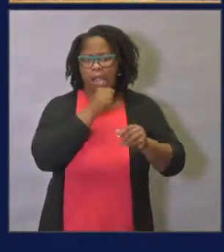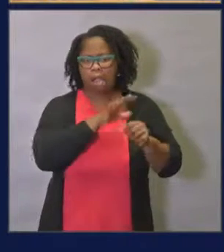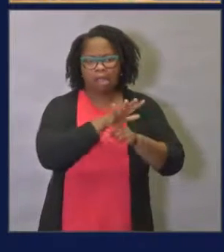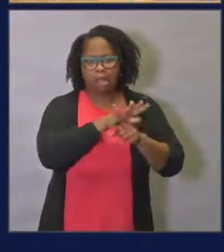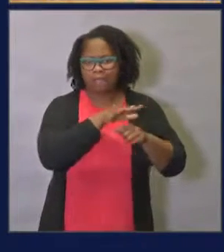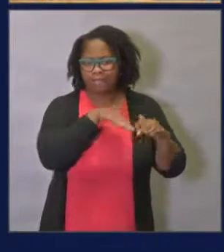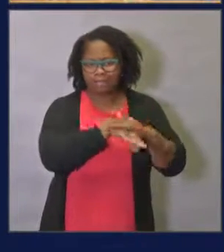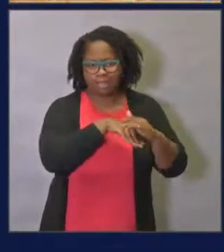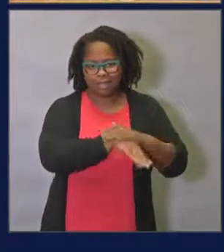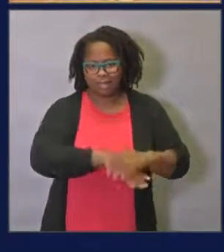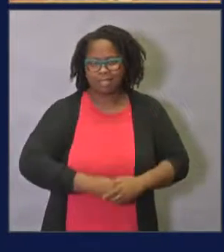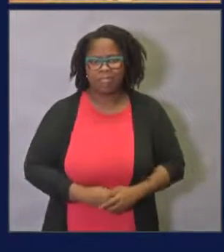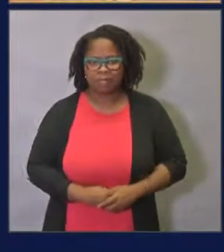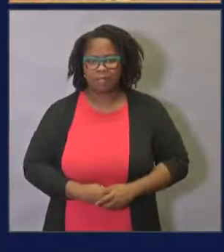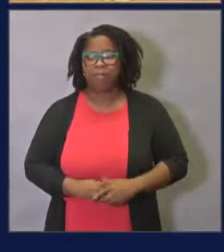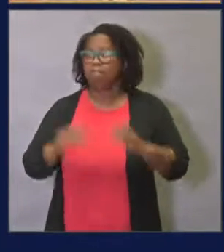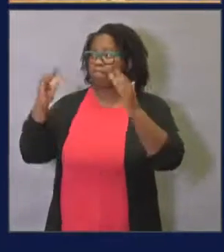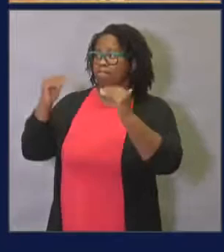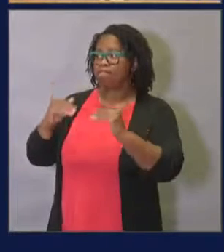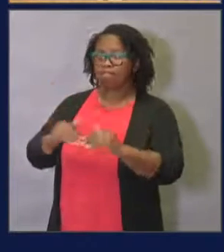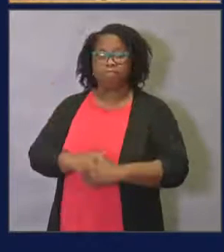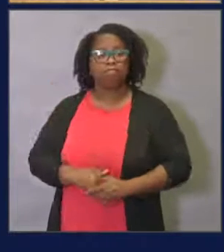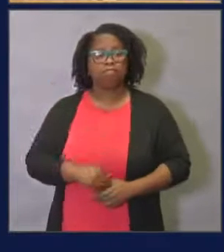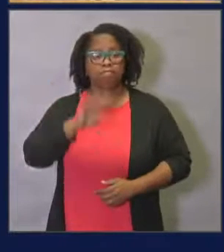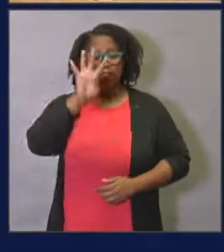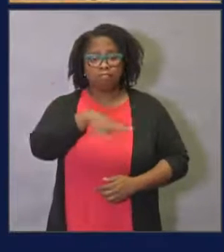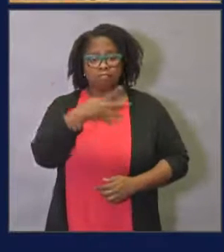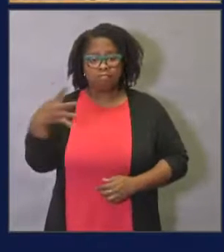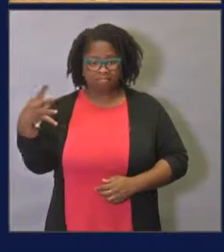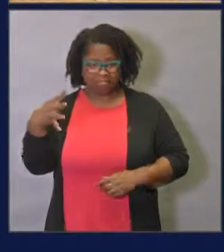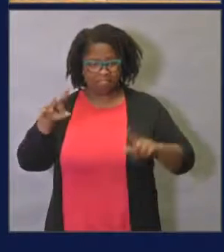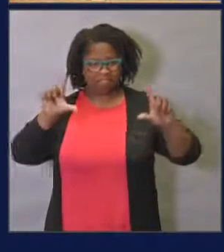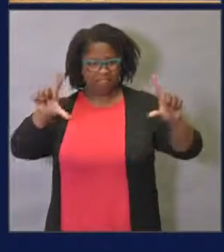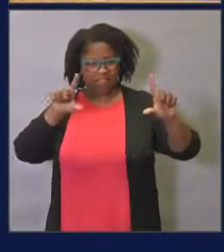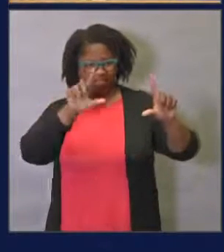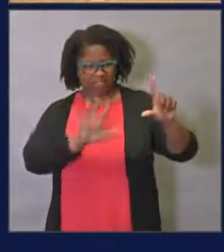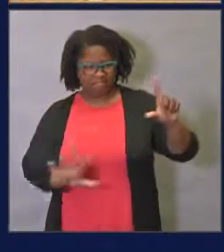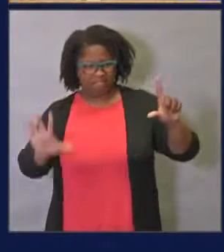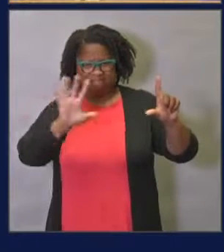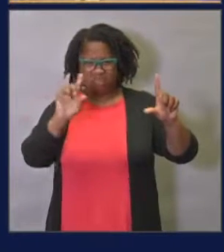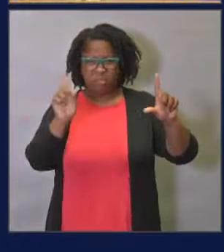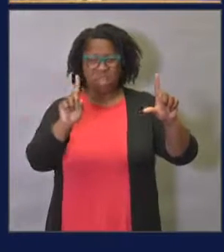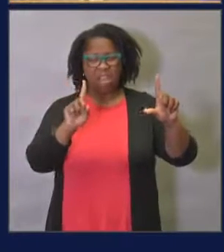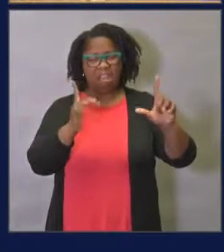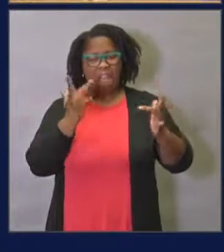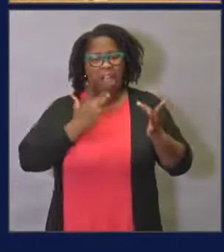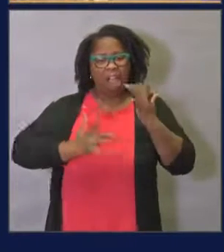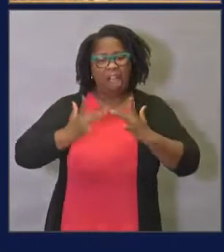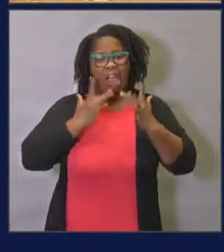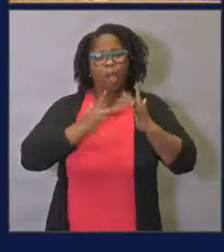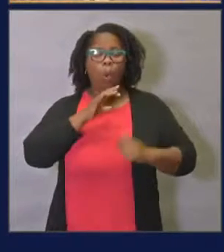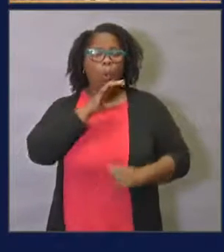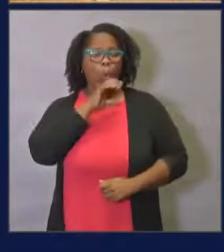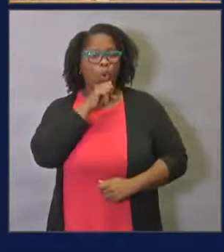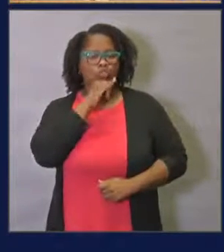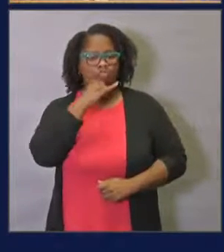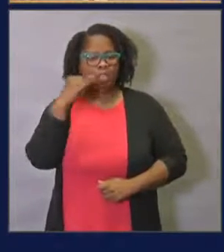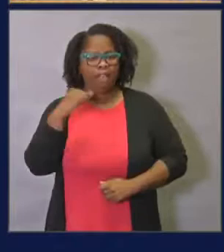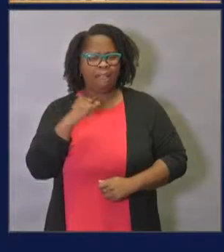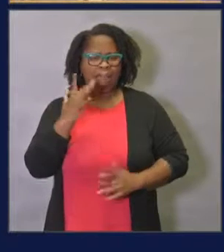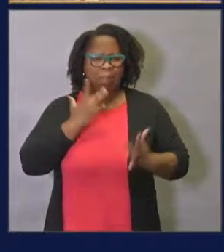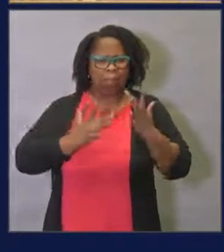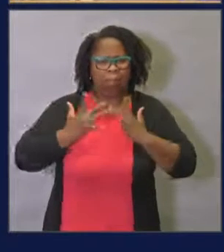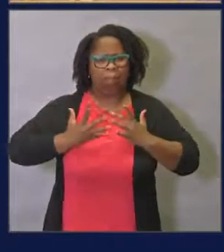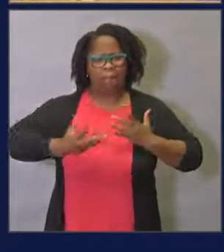area poverty on death rates. Those residents who live in areas with the fewest resources, shown in the orange line, have